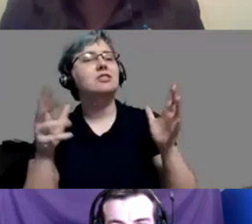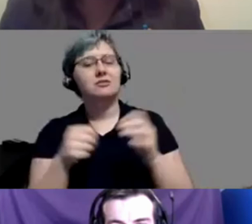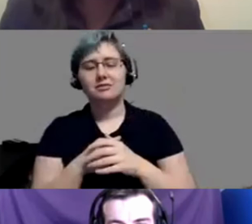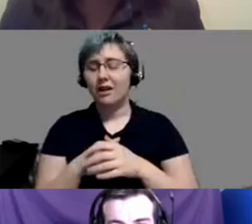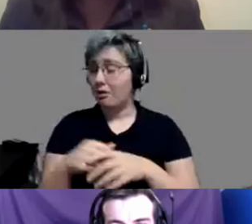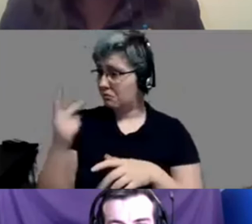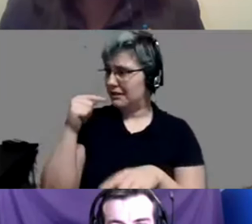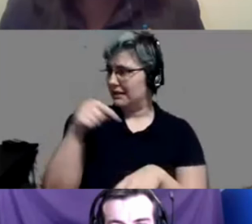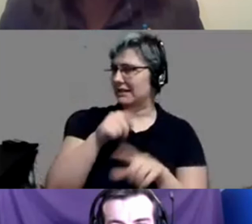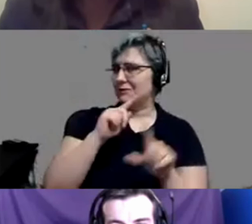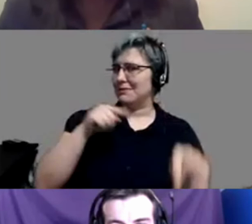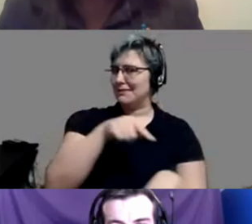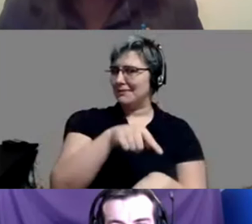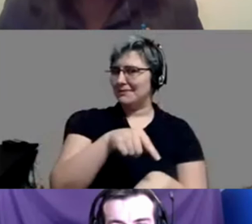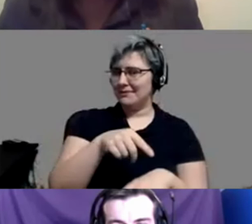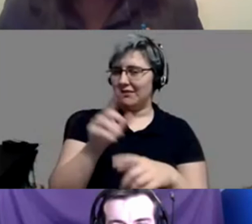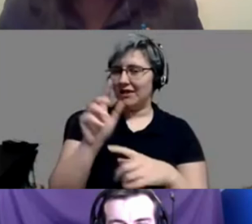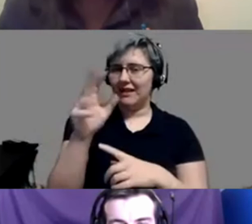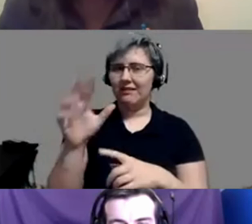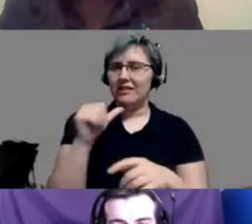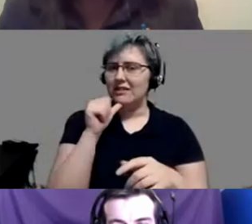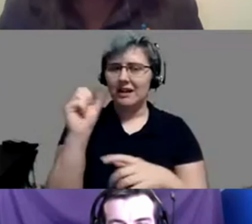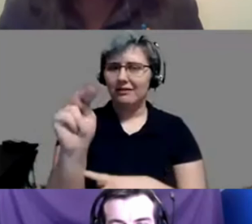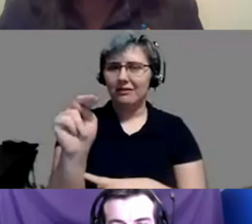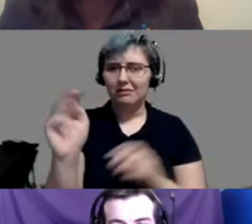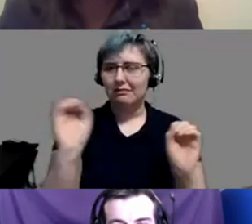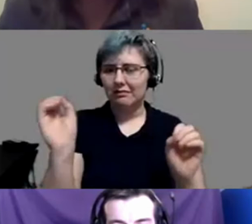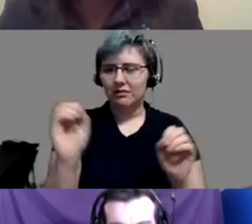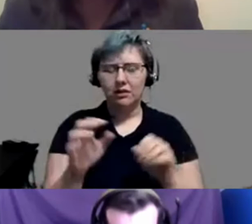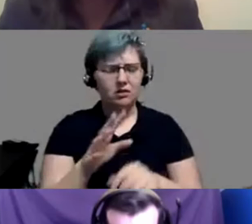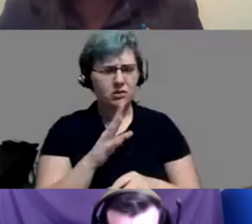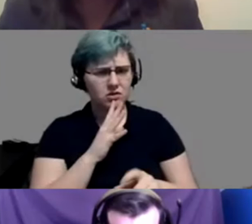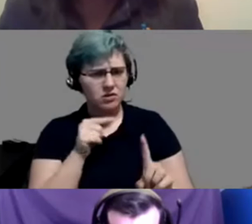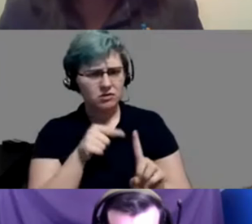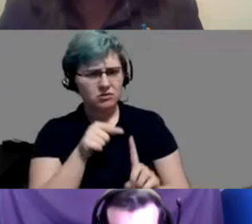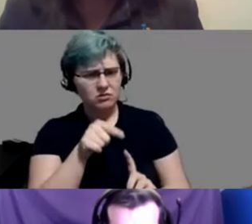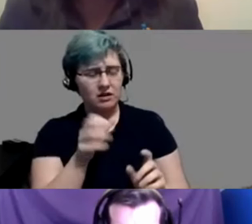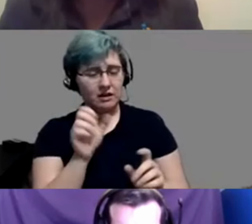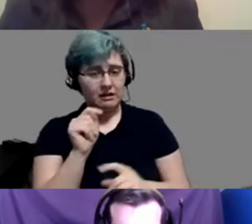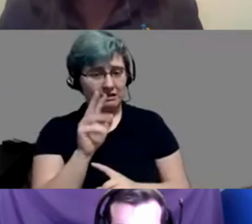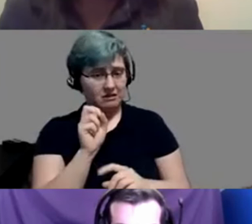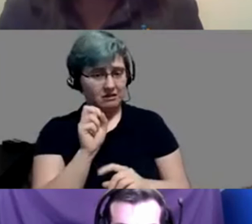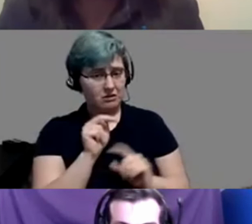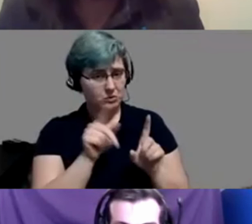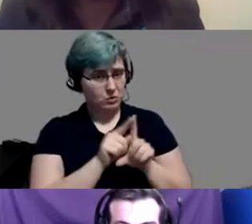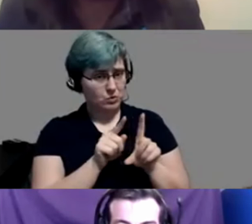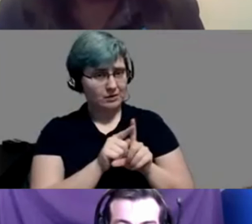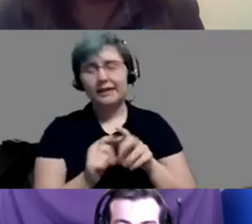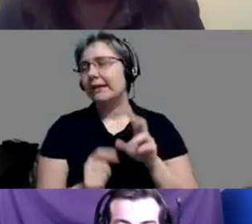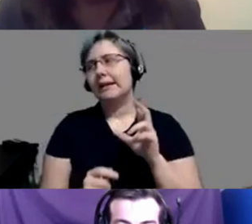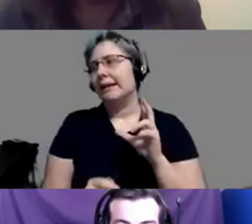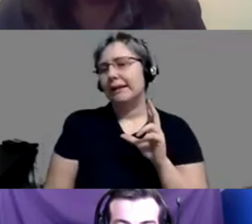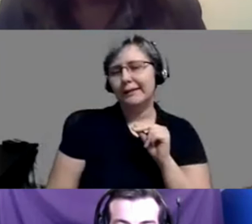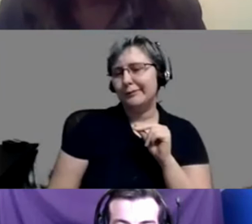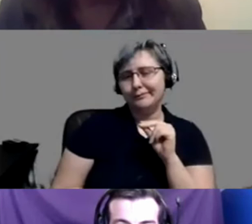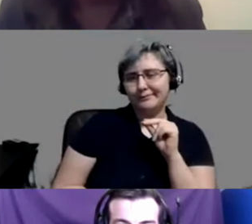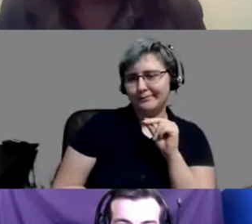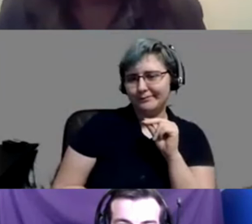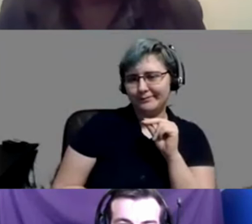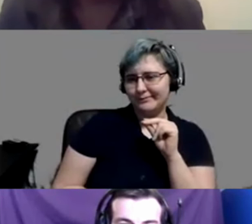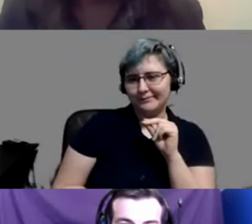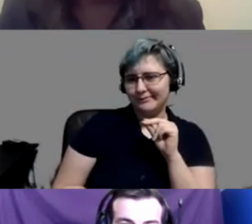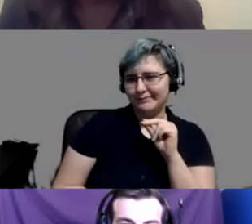not even on. So can you talk to it and turn on the TV? No. Does it just